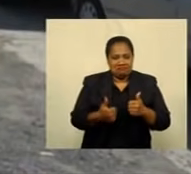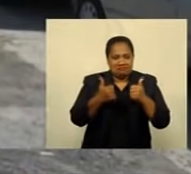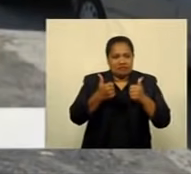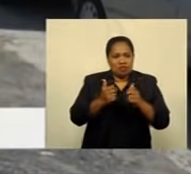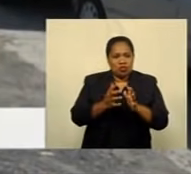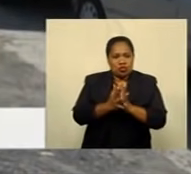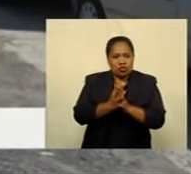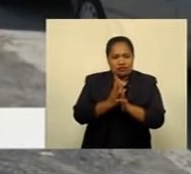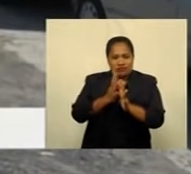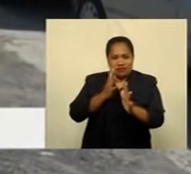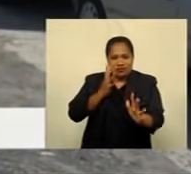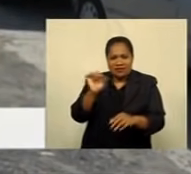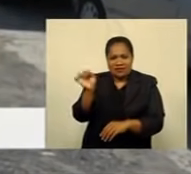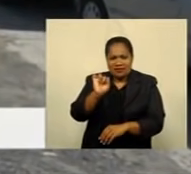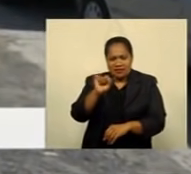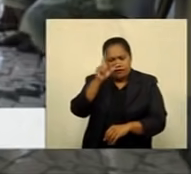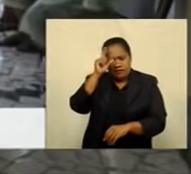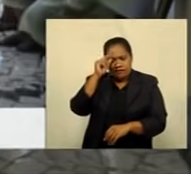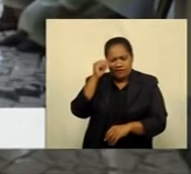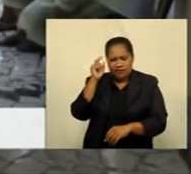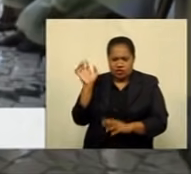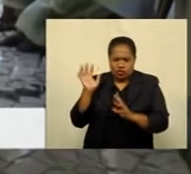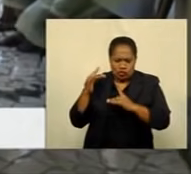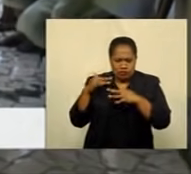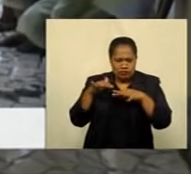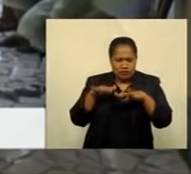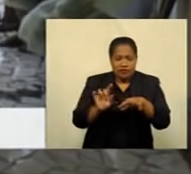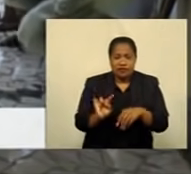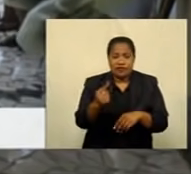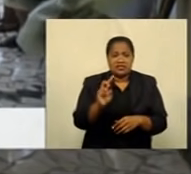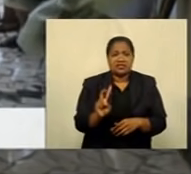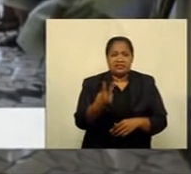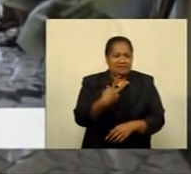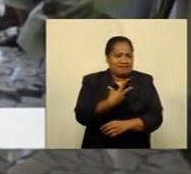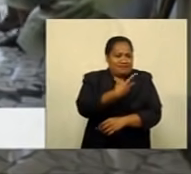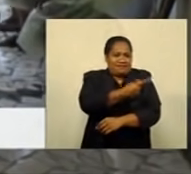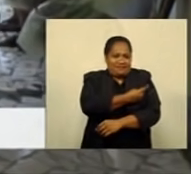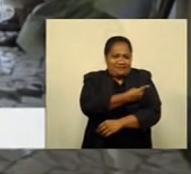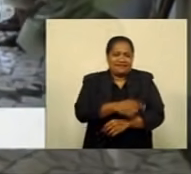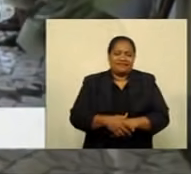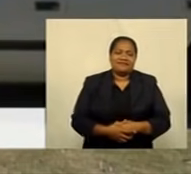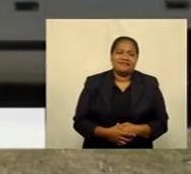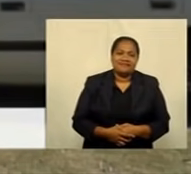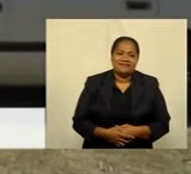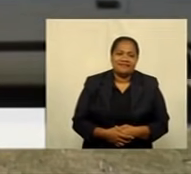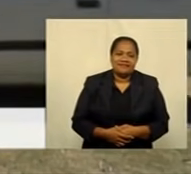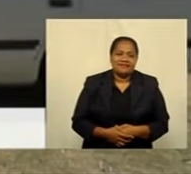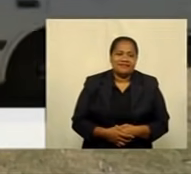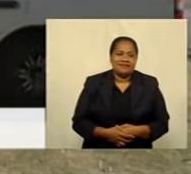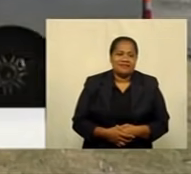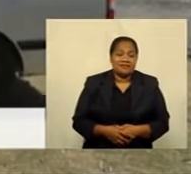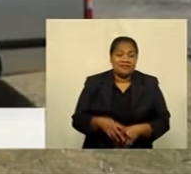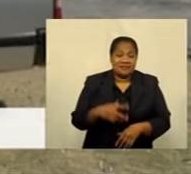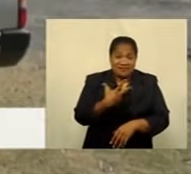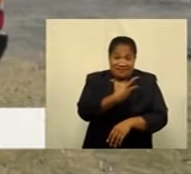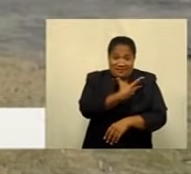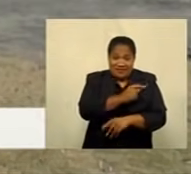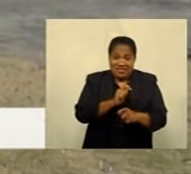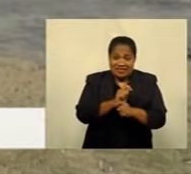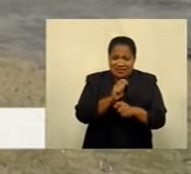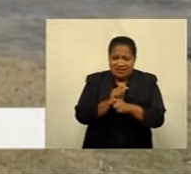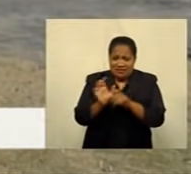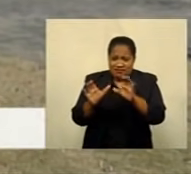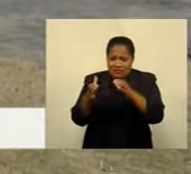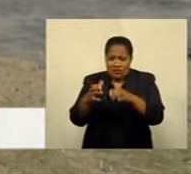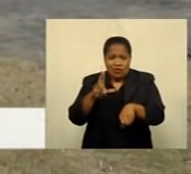Marine Drive as Fijians came in for the first and second doses of the AstraZeneca vaccine. Head of Vaccination Task Force Dr.